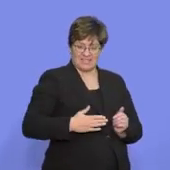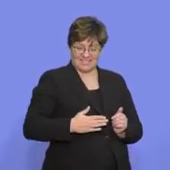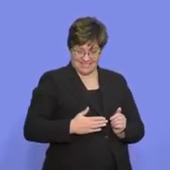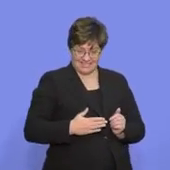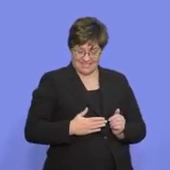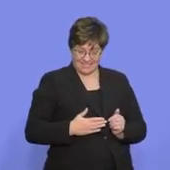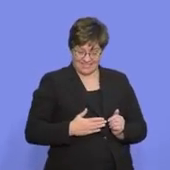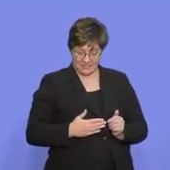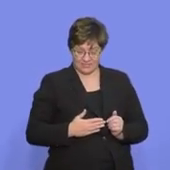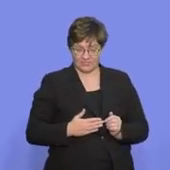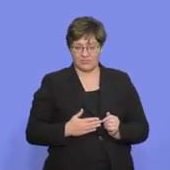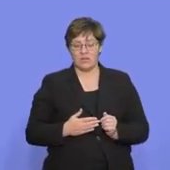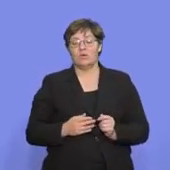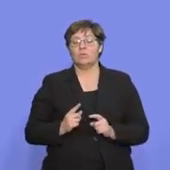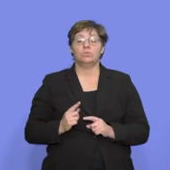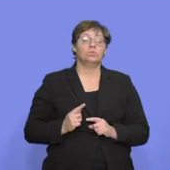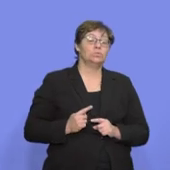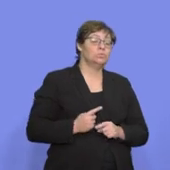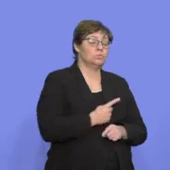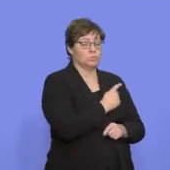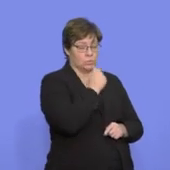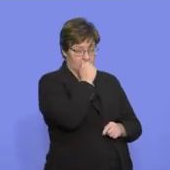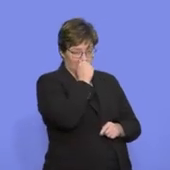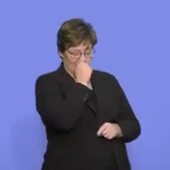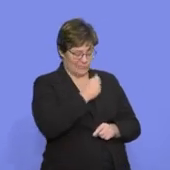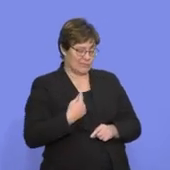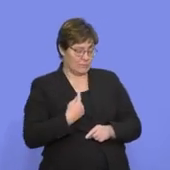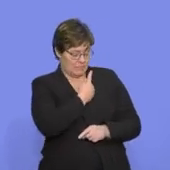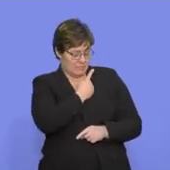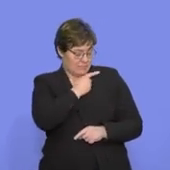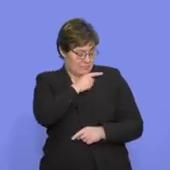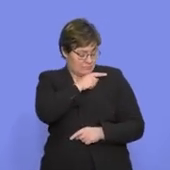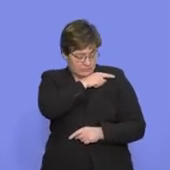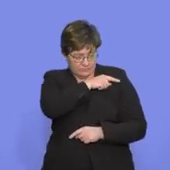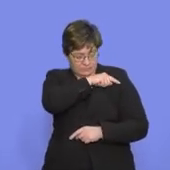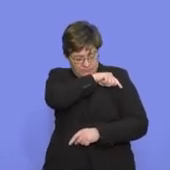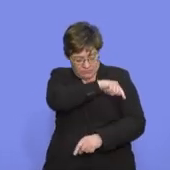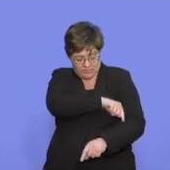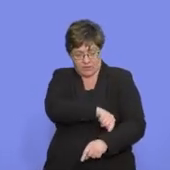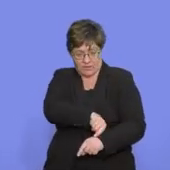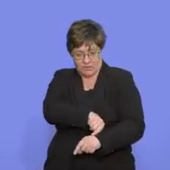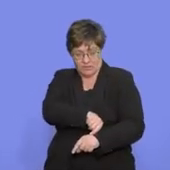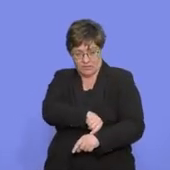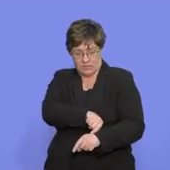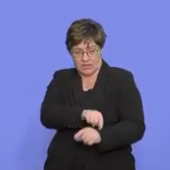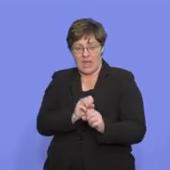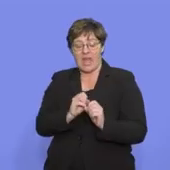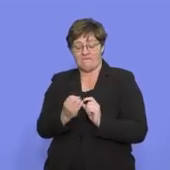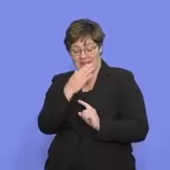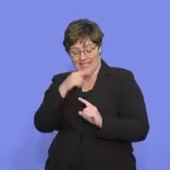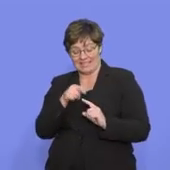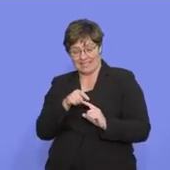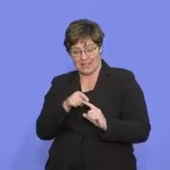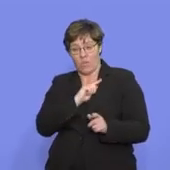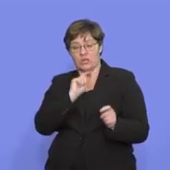root towards the muscle or the effector. Remember, the effector is the one that's affecting the change.